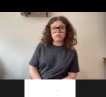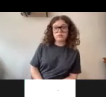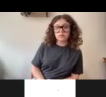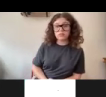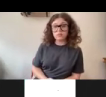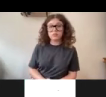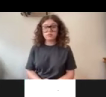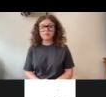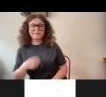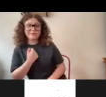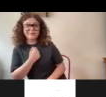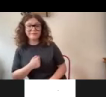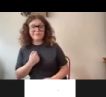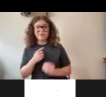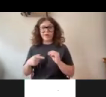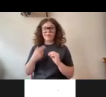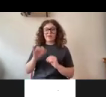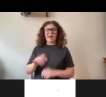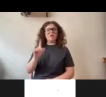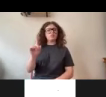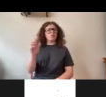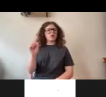I'm sorry about that. 1 second, please.